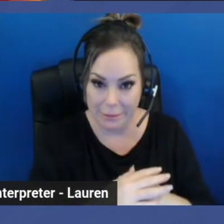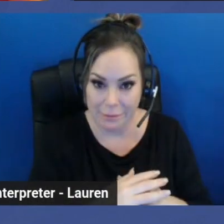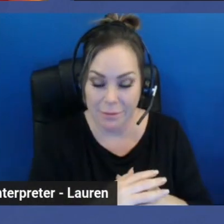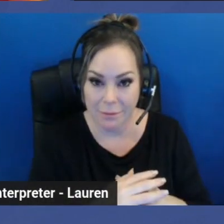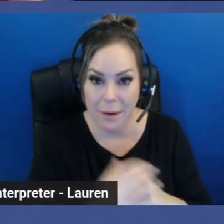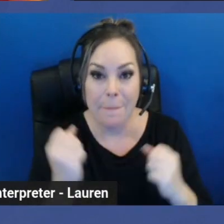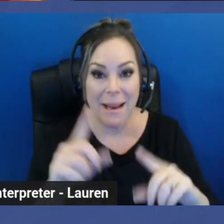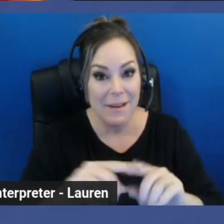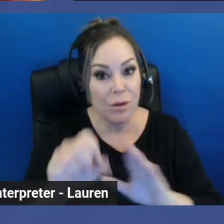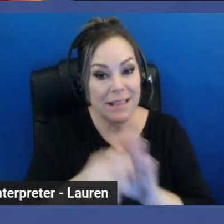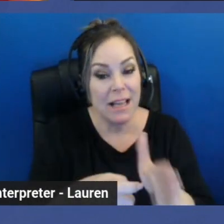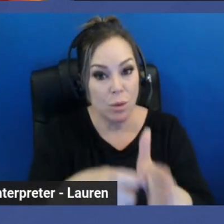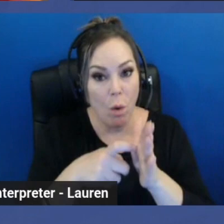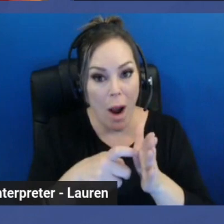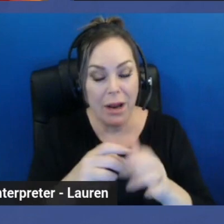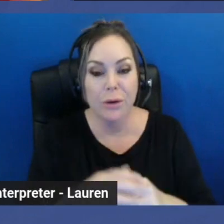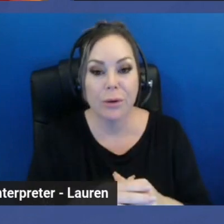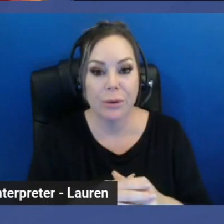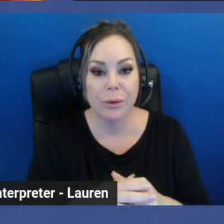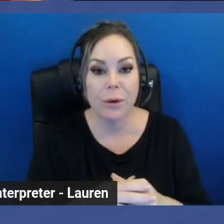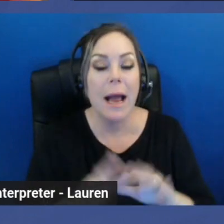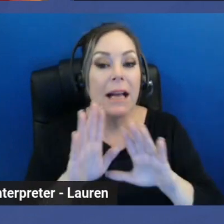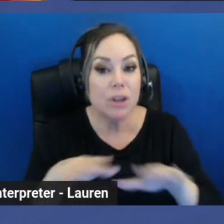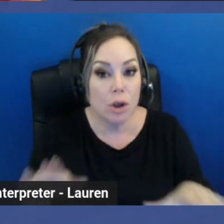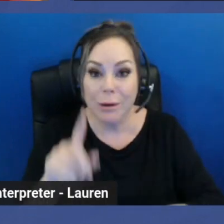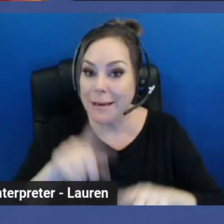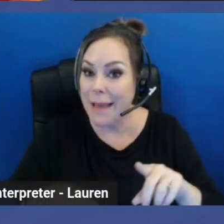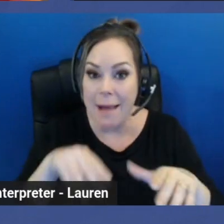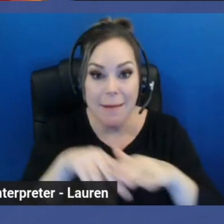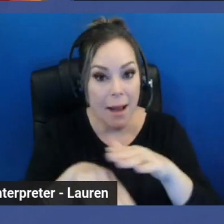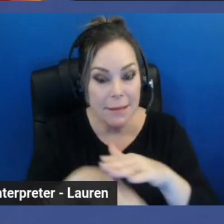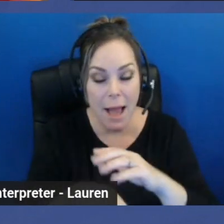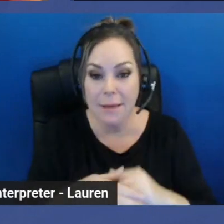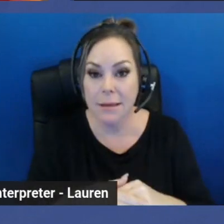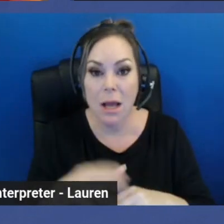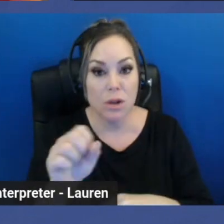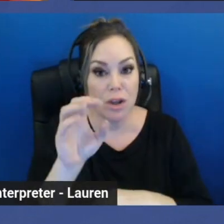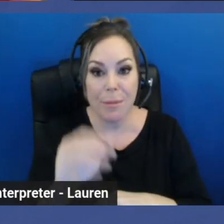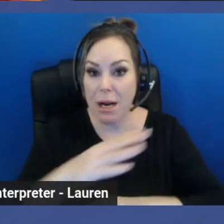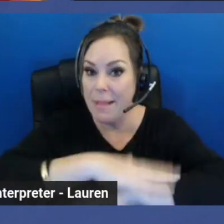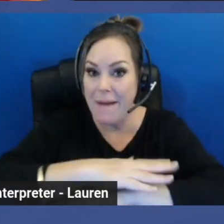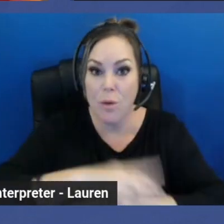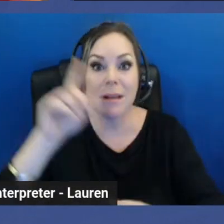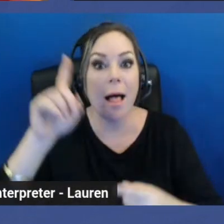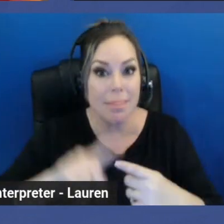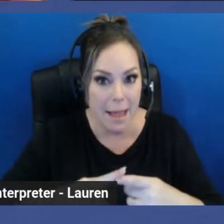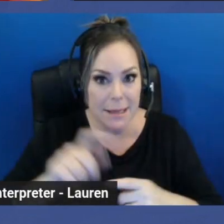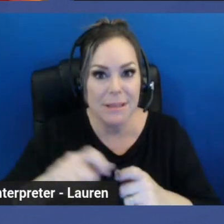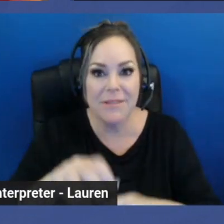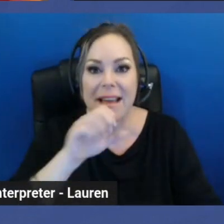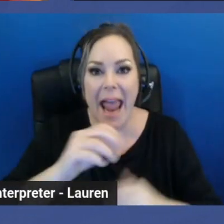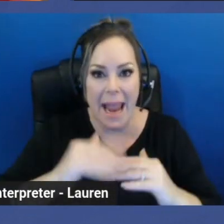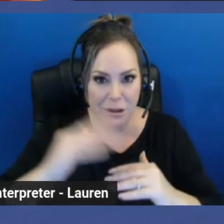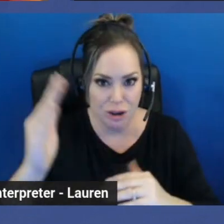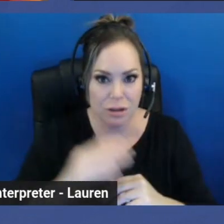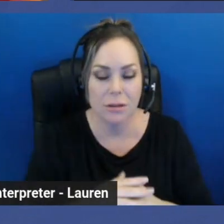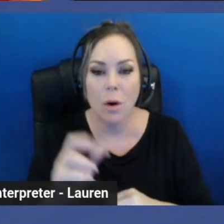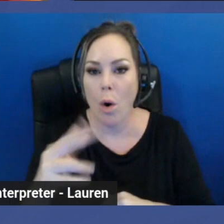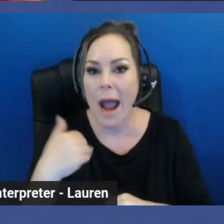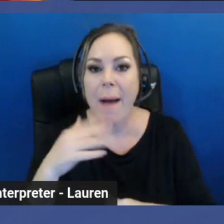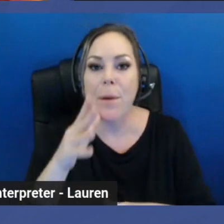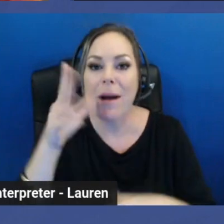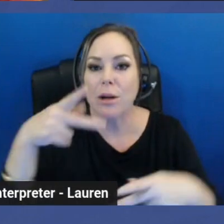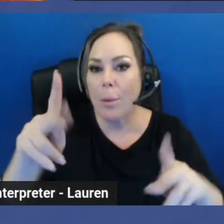states, requiring that children cannot access social media platforms unless they're a certain age or unless they have